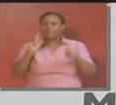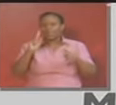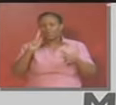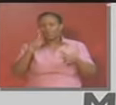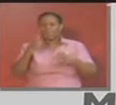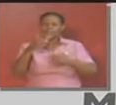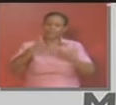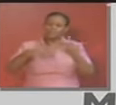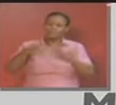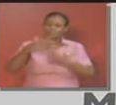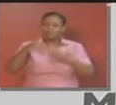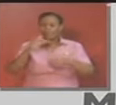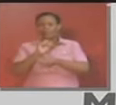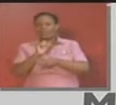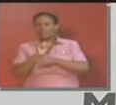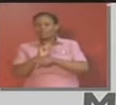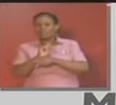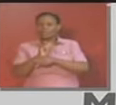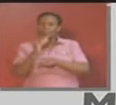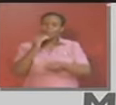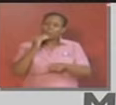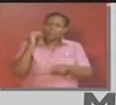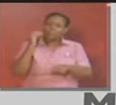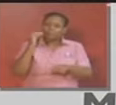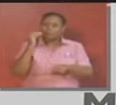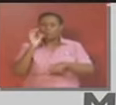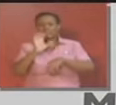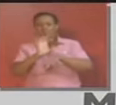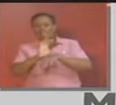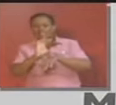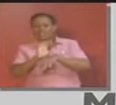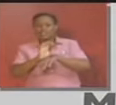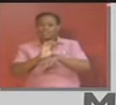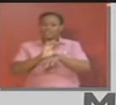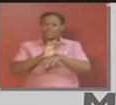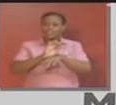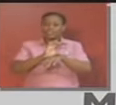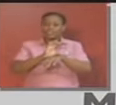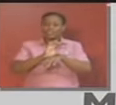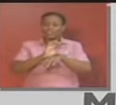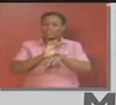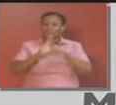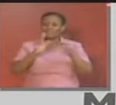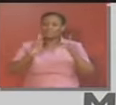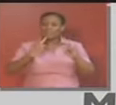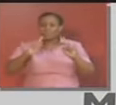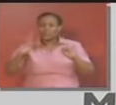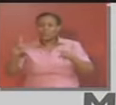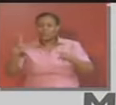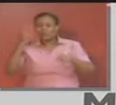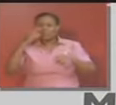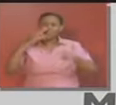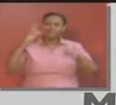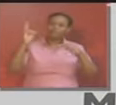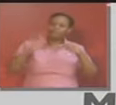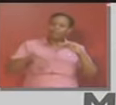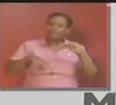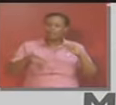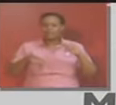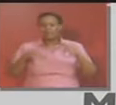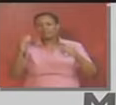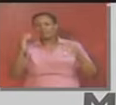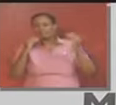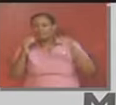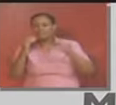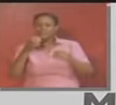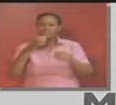church, places where we gather to entertain. And it's very important that we follow all of